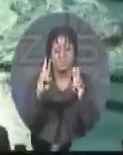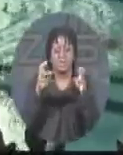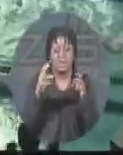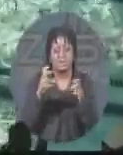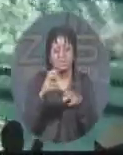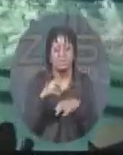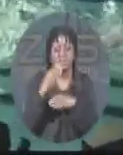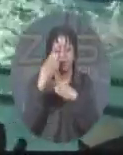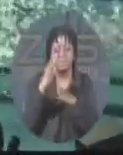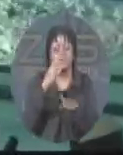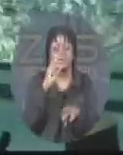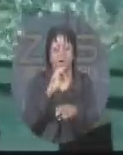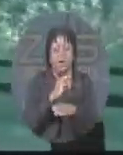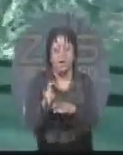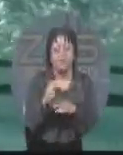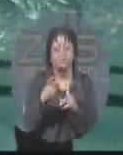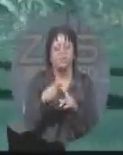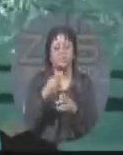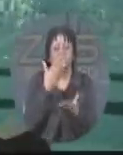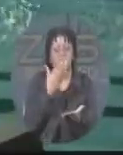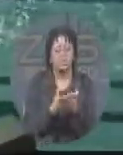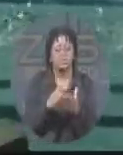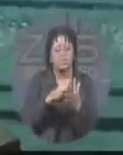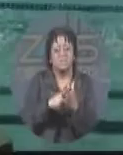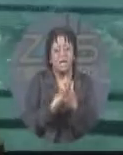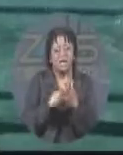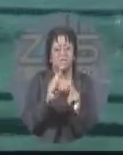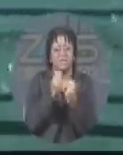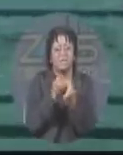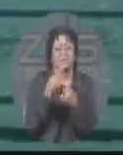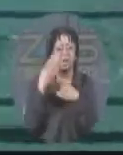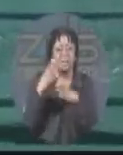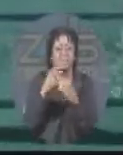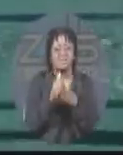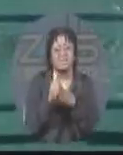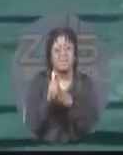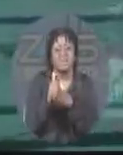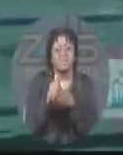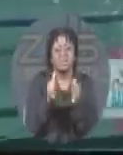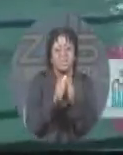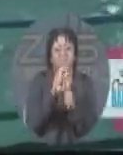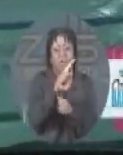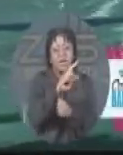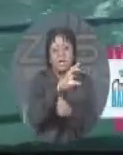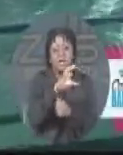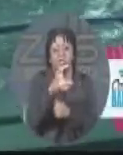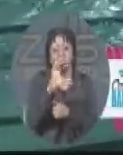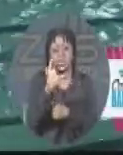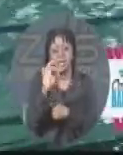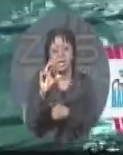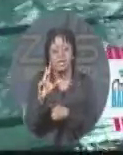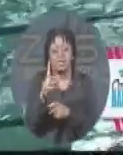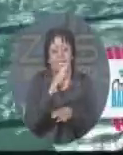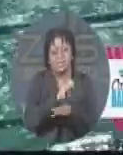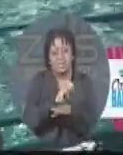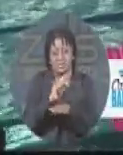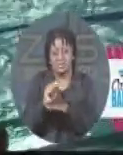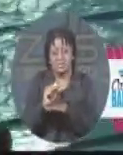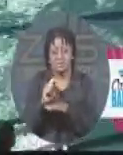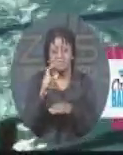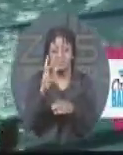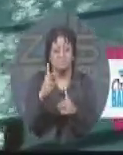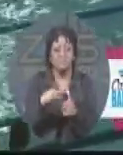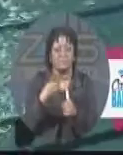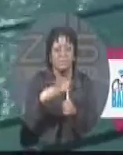good start. After day one, Team Bahamas leads the point standings with 193. Trinidad and Tobago in second